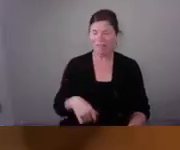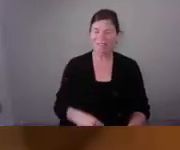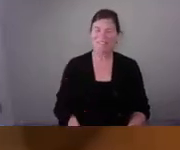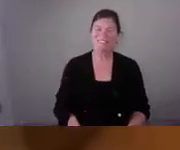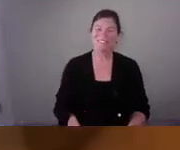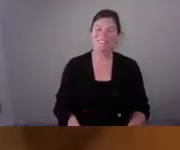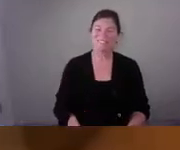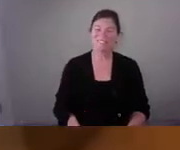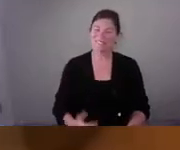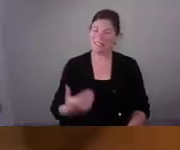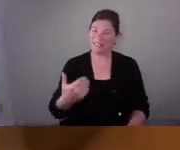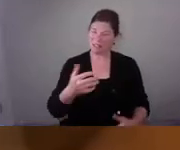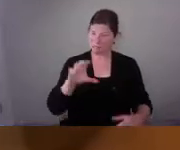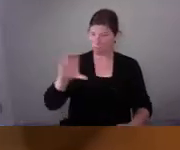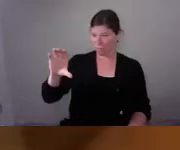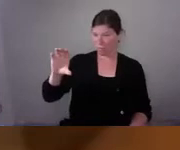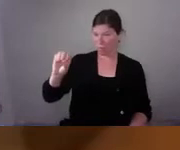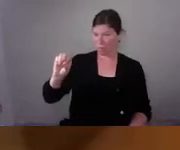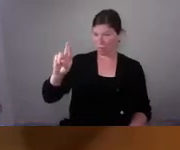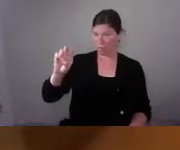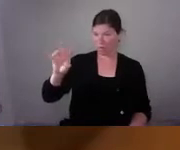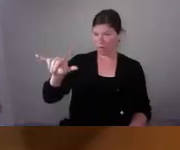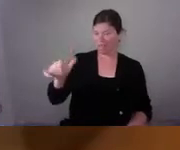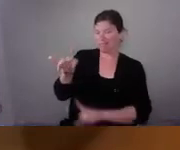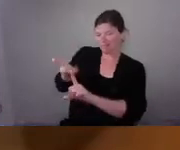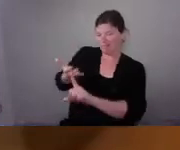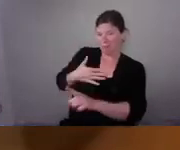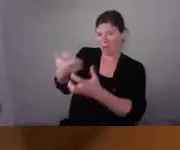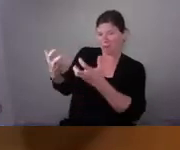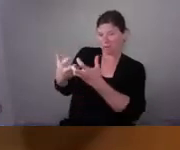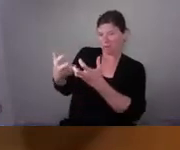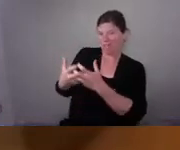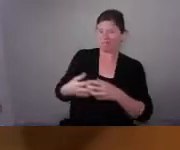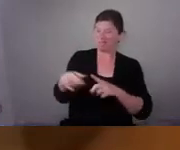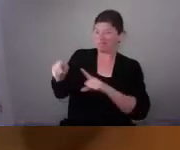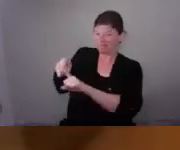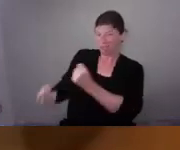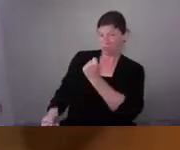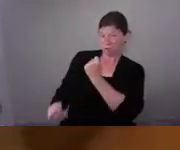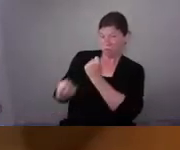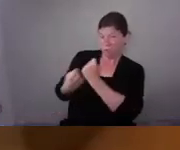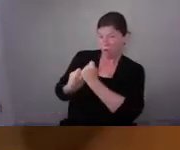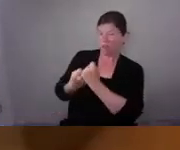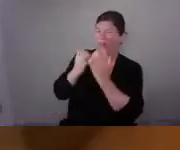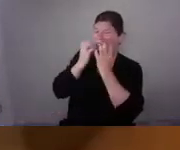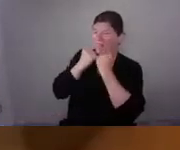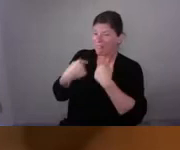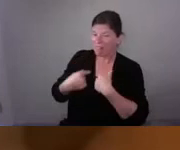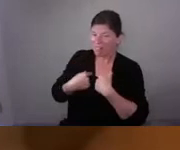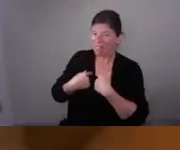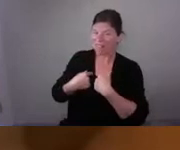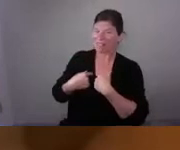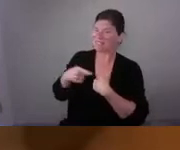good memory. For me, love me, was the best for